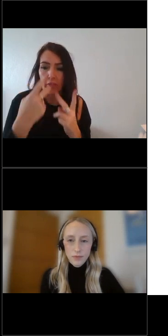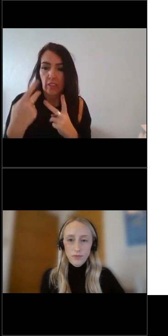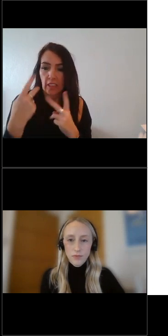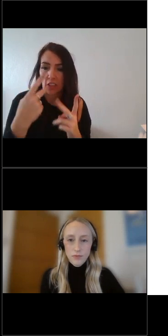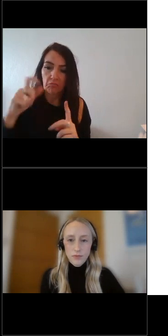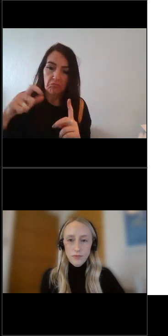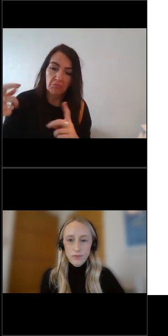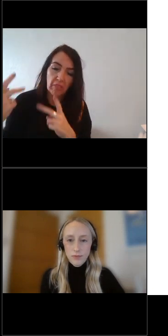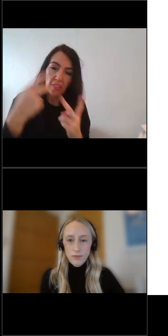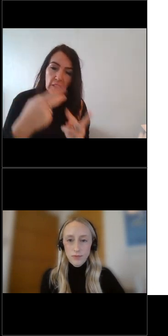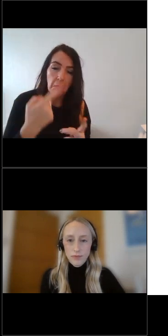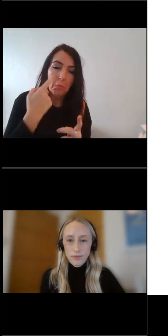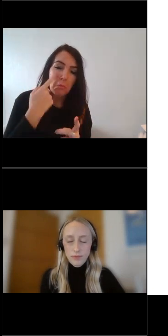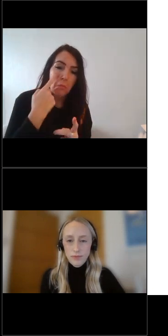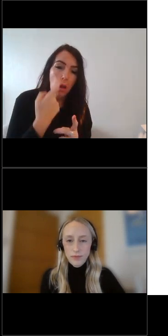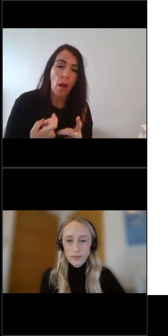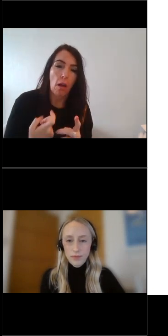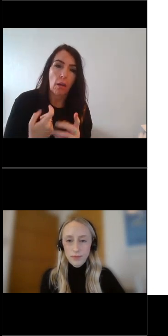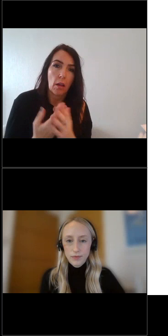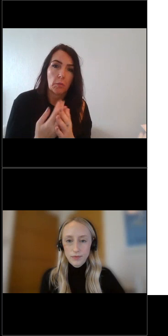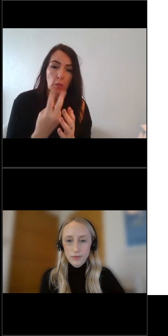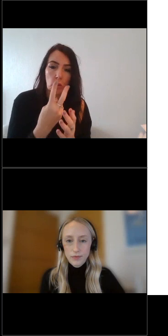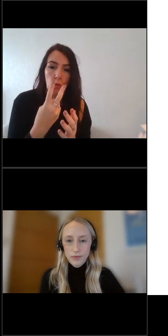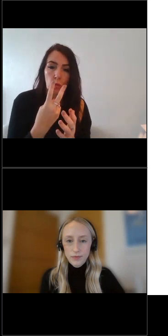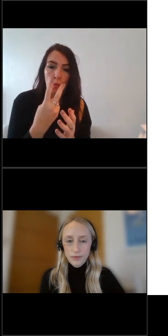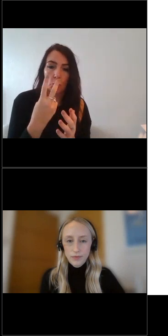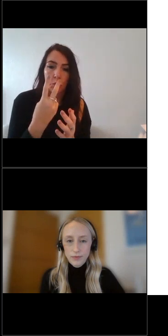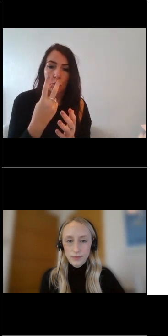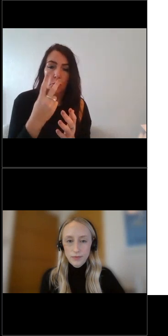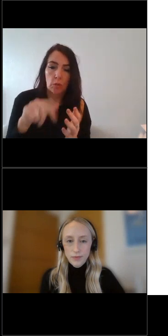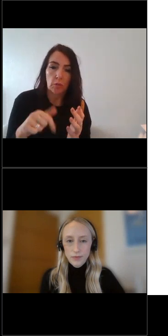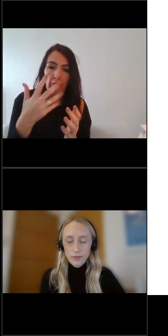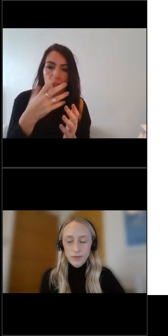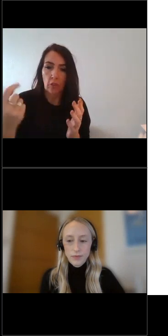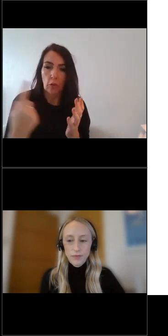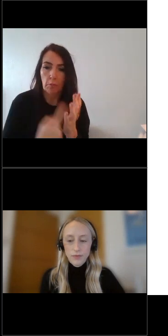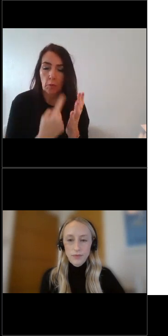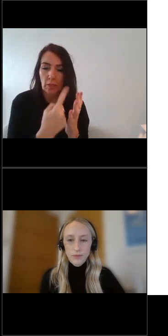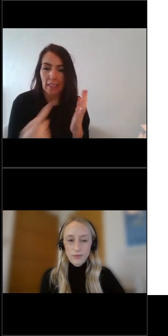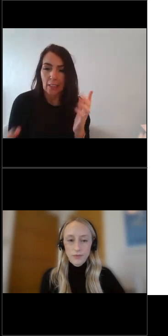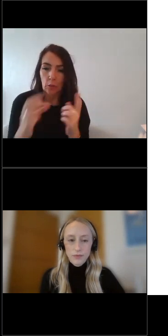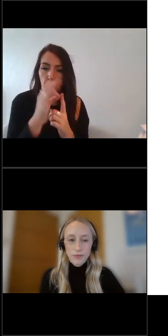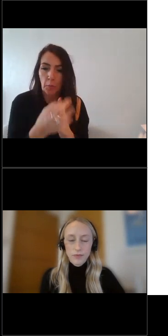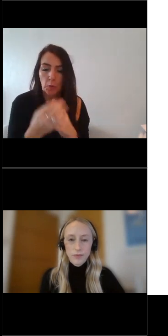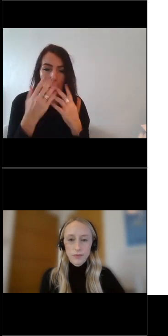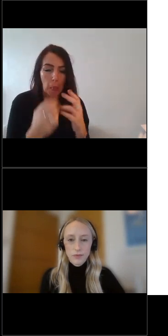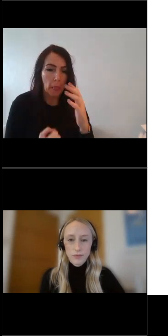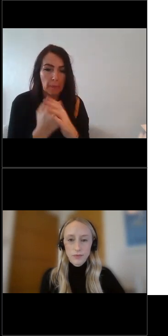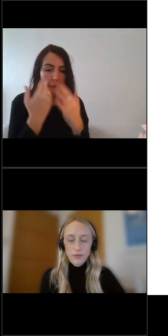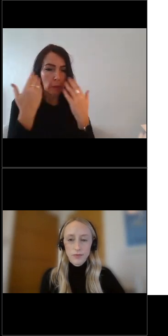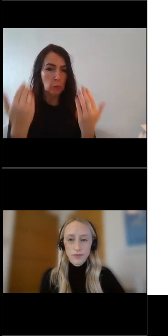your sites, which gives up to £2,500 per point. I don't know what the limit on that is,